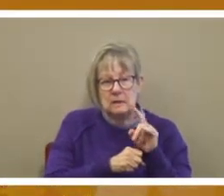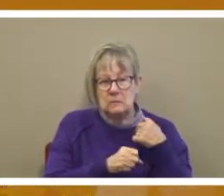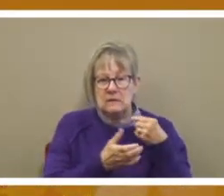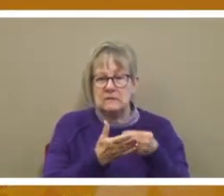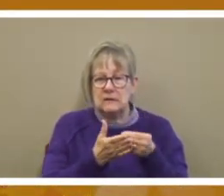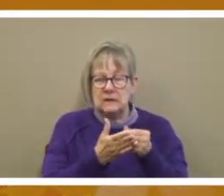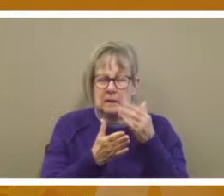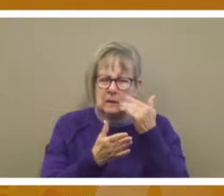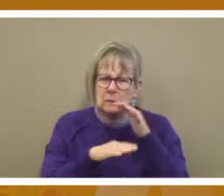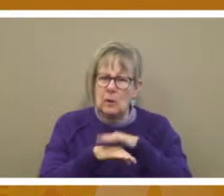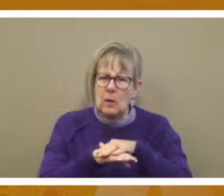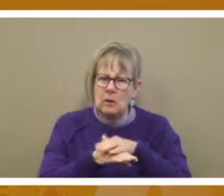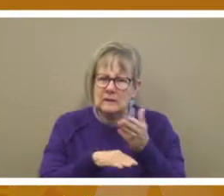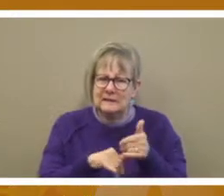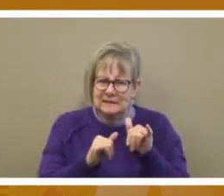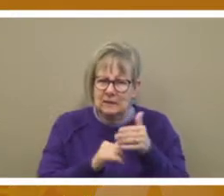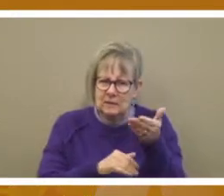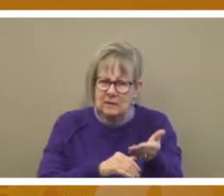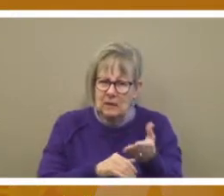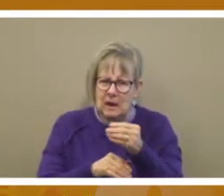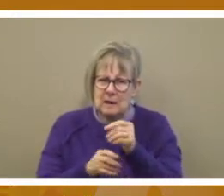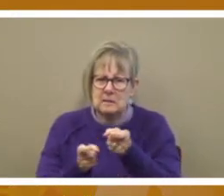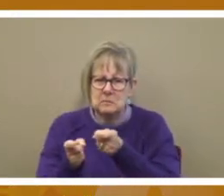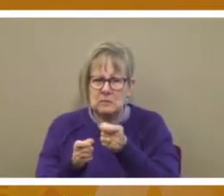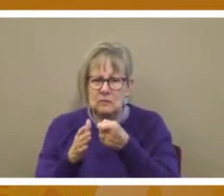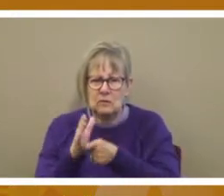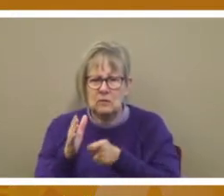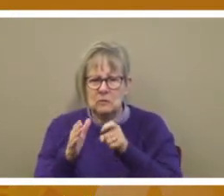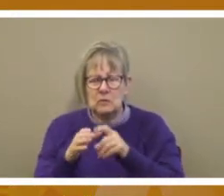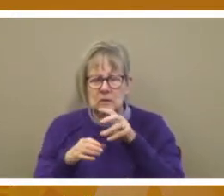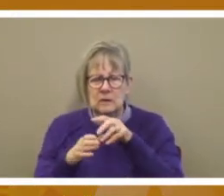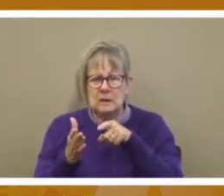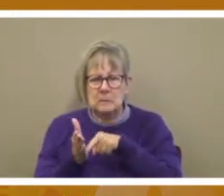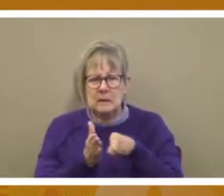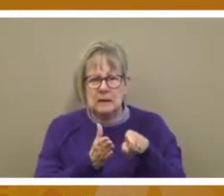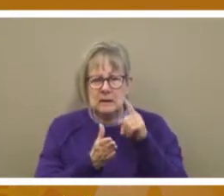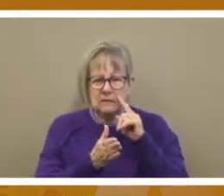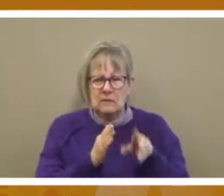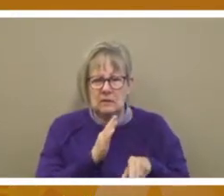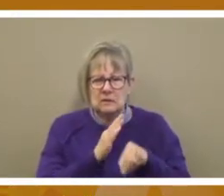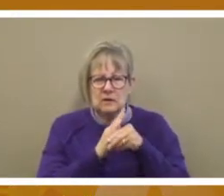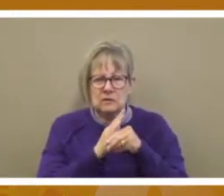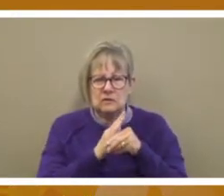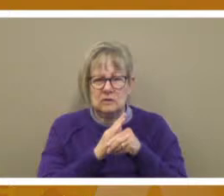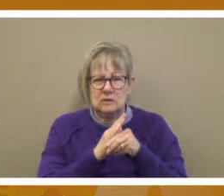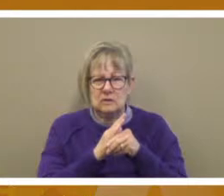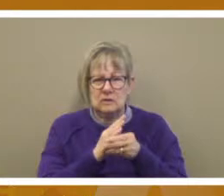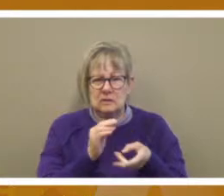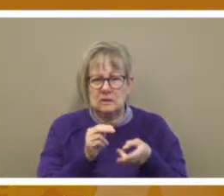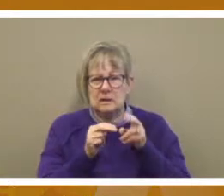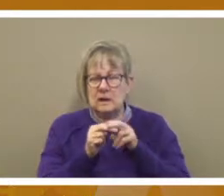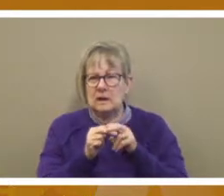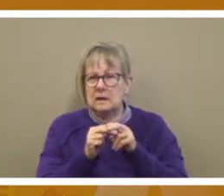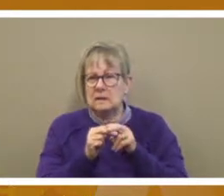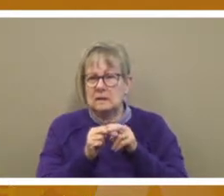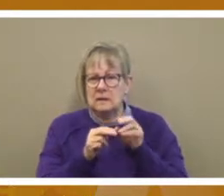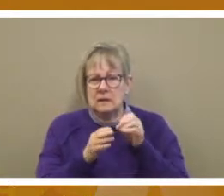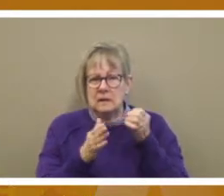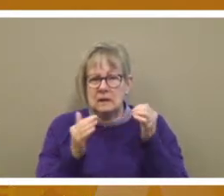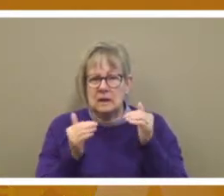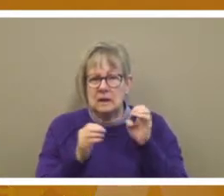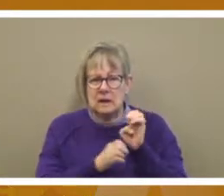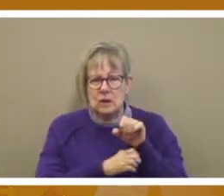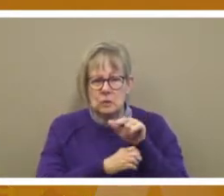on the table? And the administrative costs are supposed to cover additional enhanced library cards. Equity